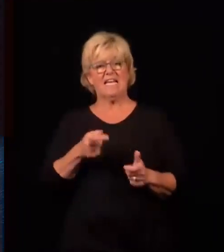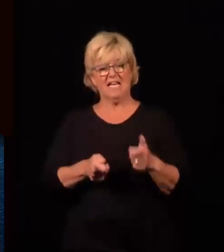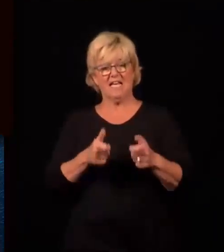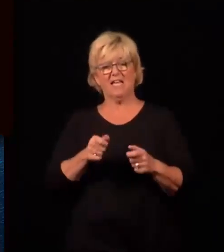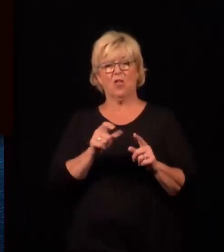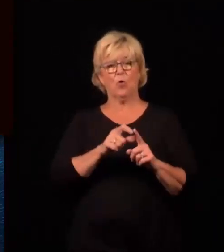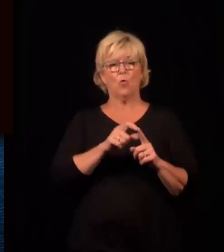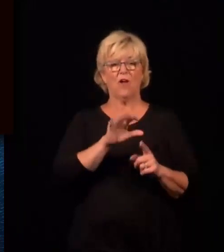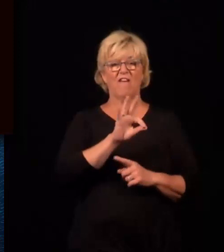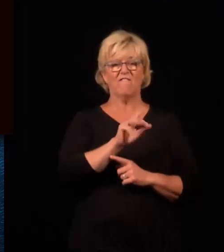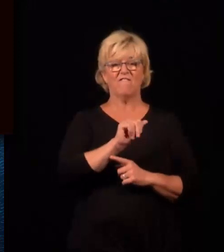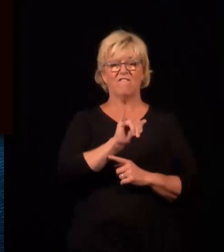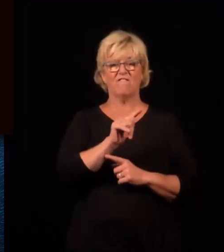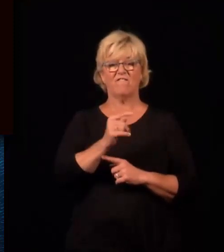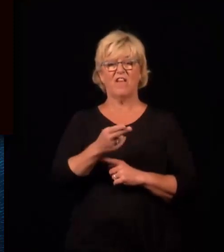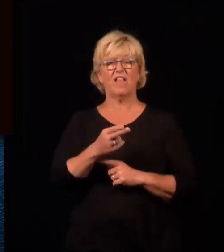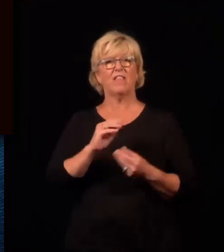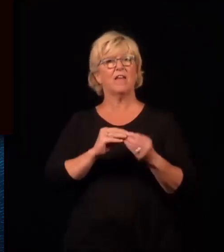word faith to